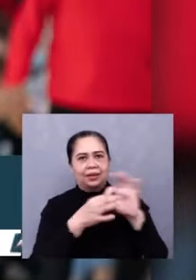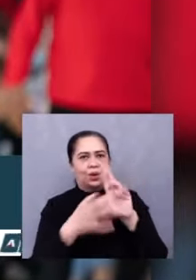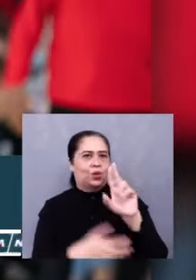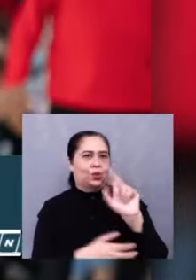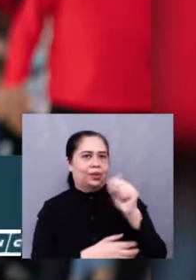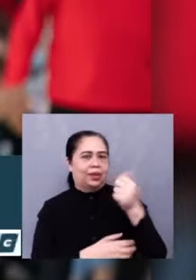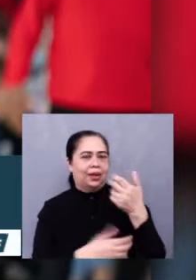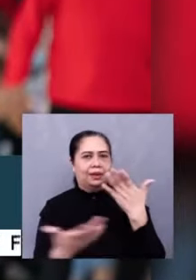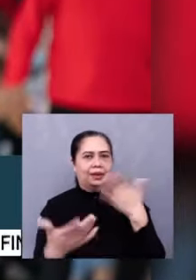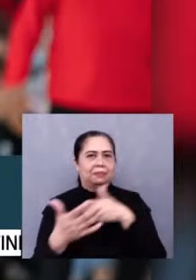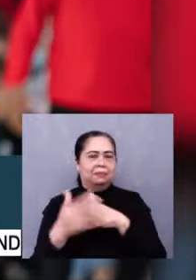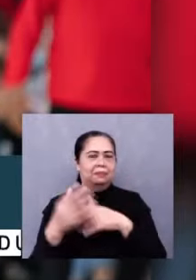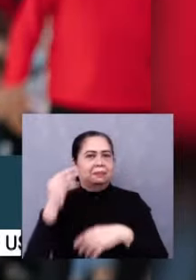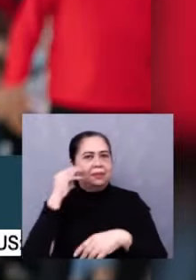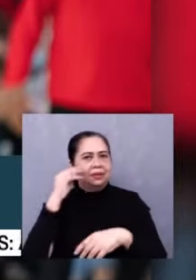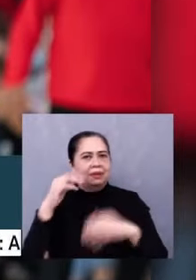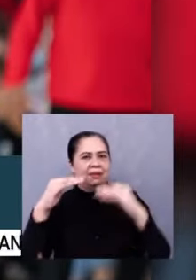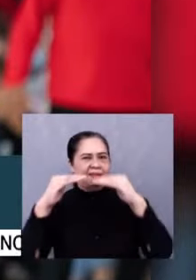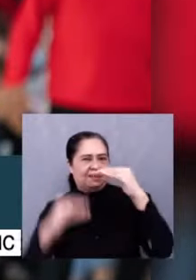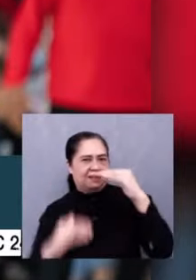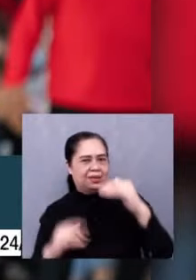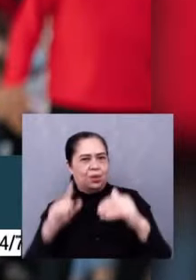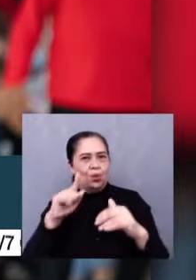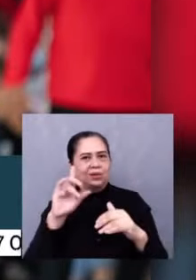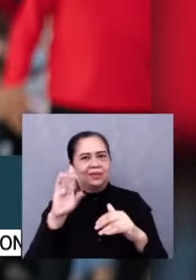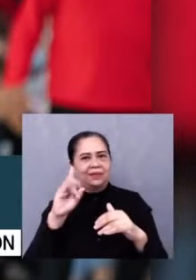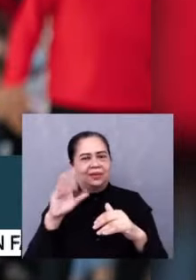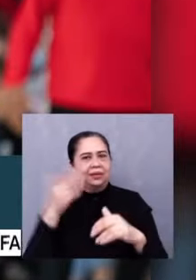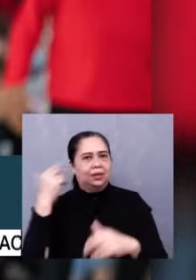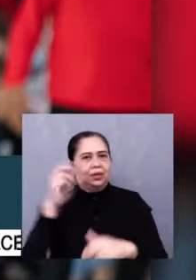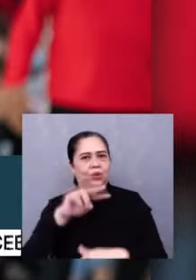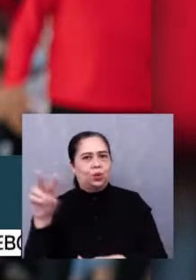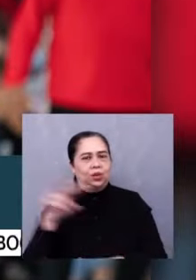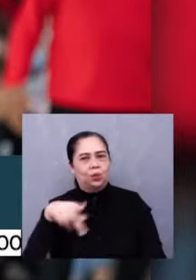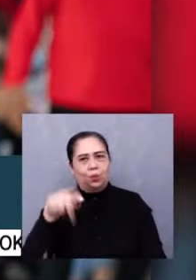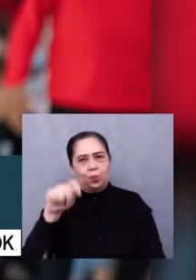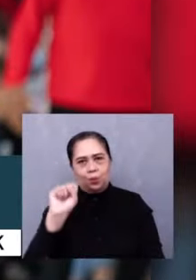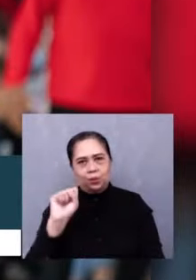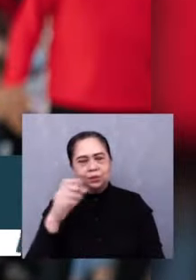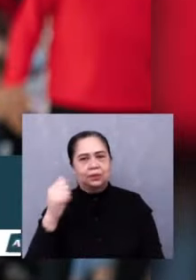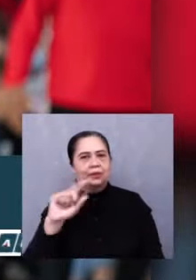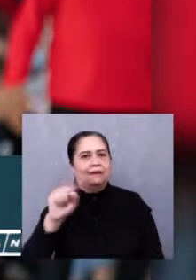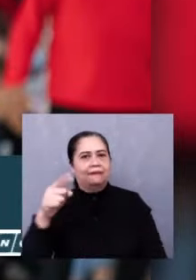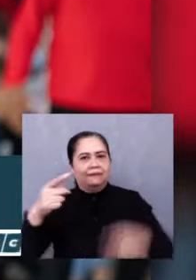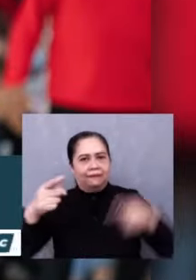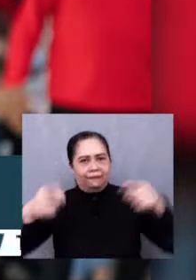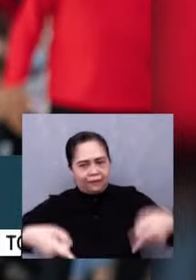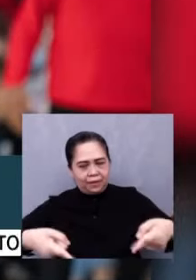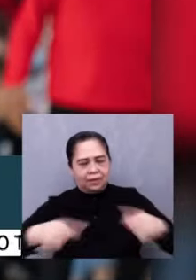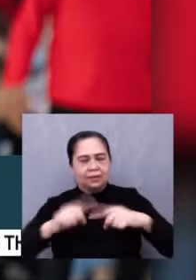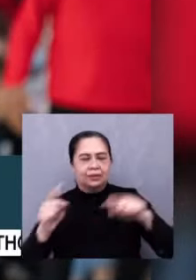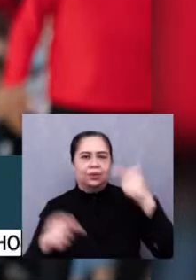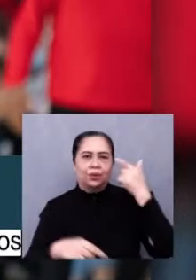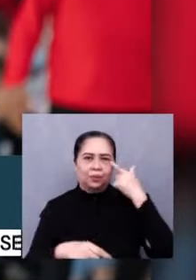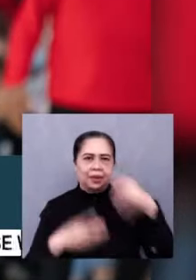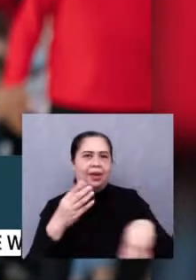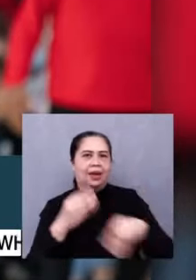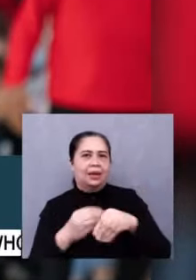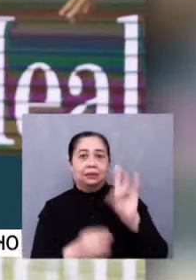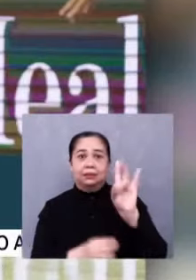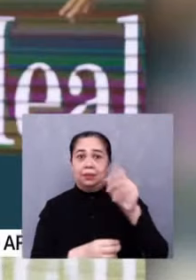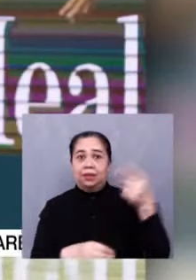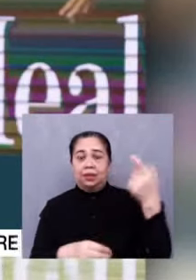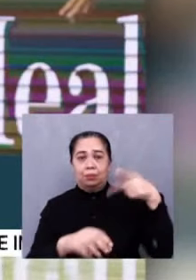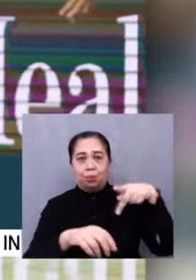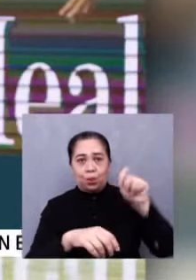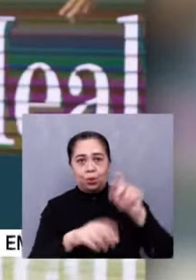Mitchell dropped 117 of its 22 points in the first half, while Gobert added 17 points and